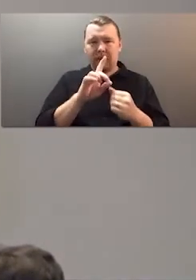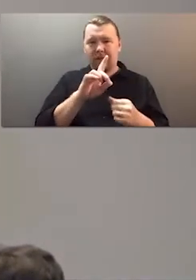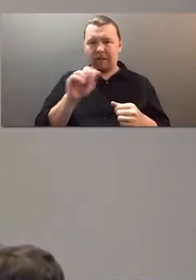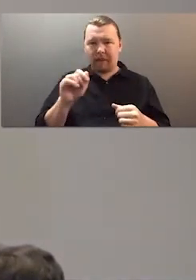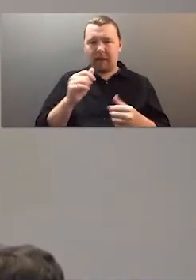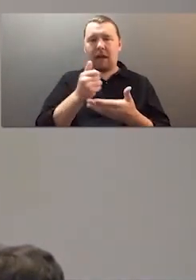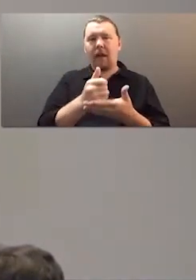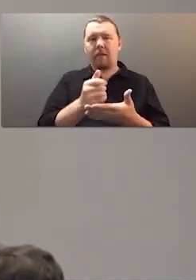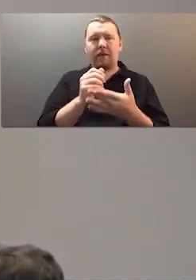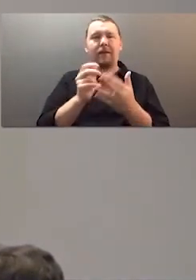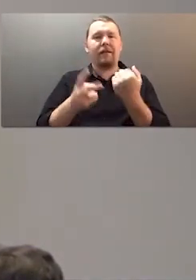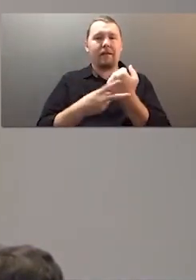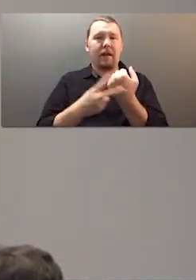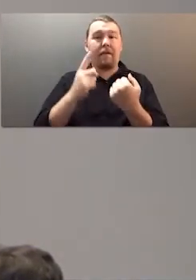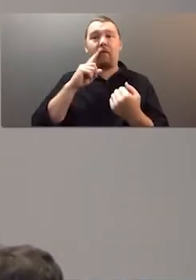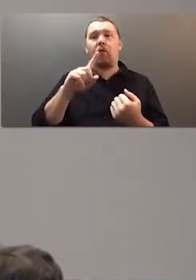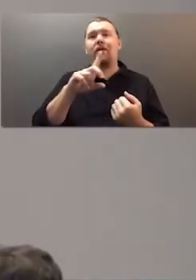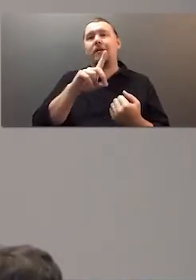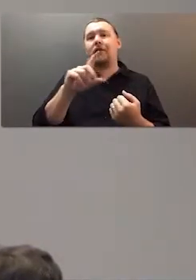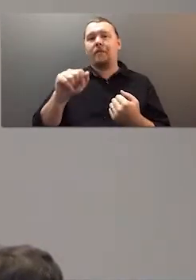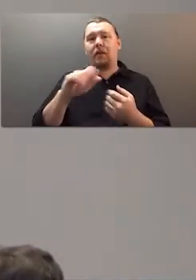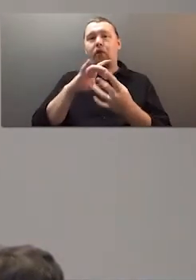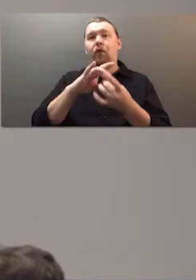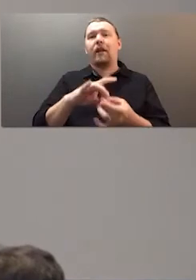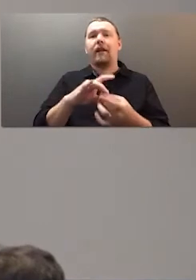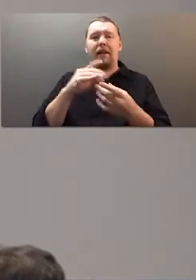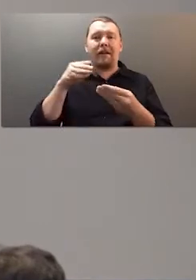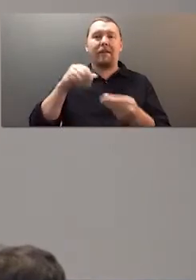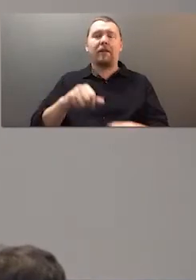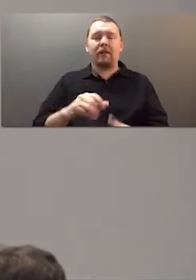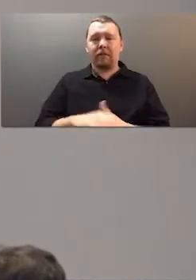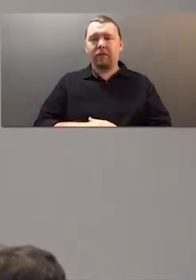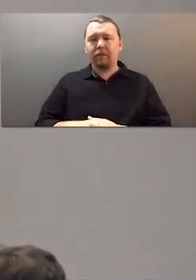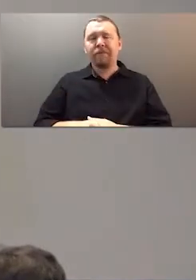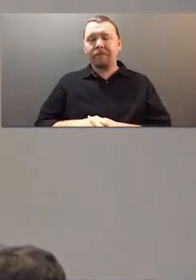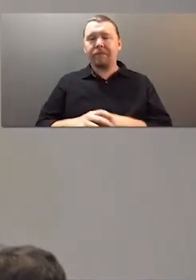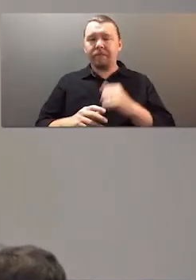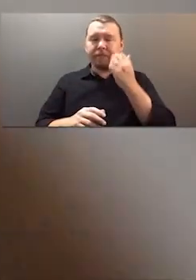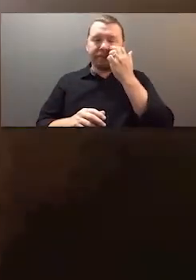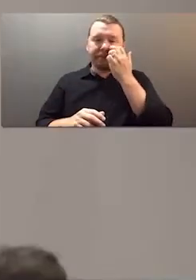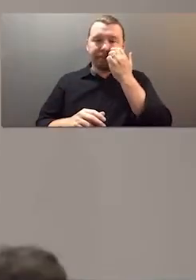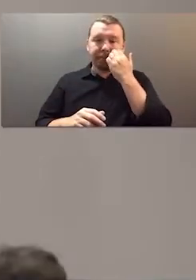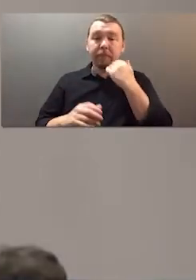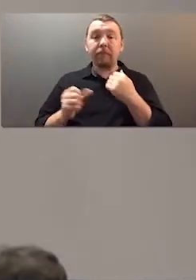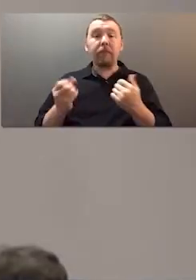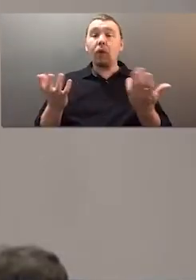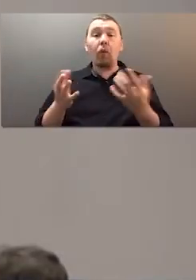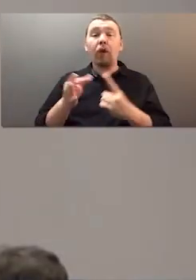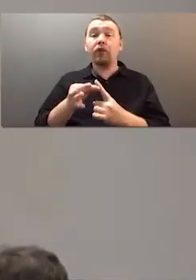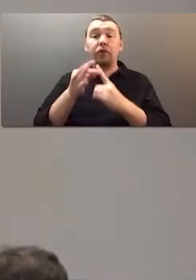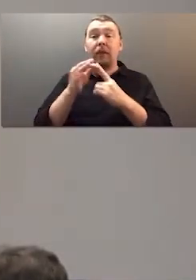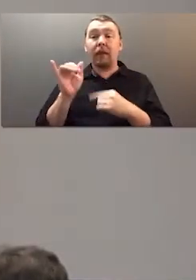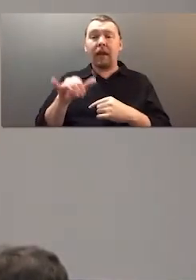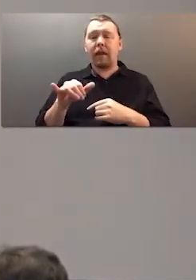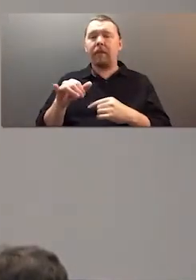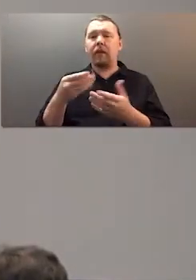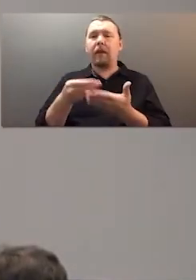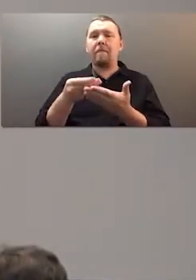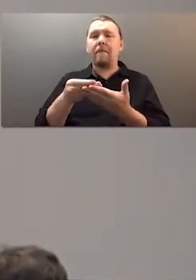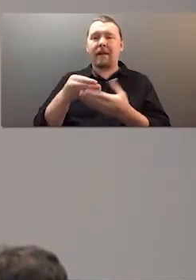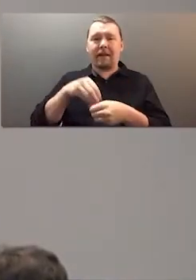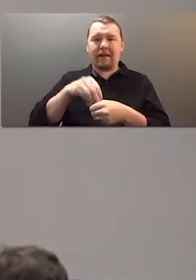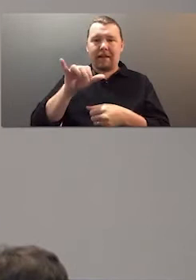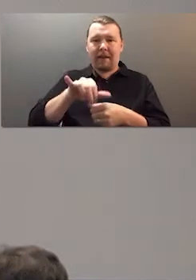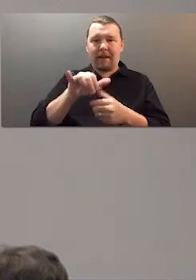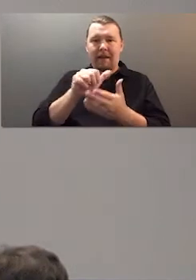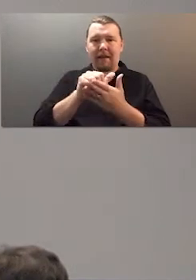families save for disability-related expenses. So this goes to your question. And so what's unique is that the funds in the